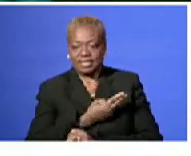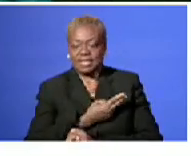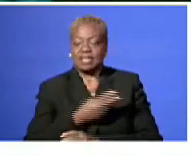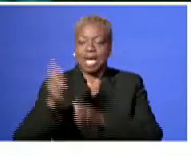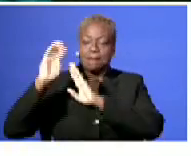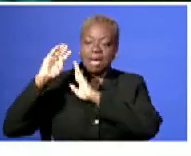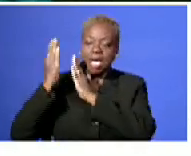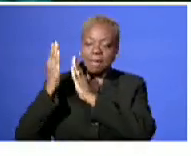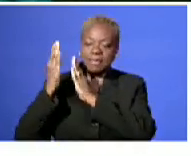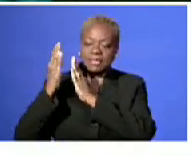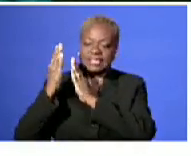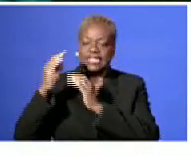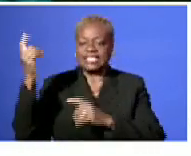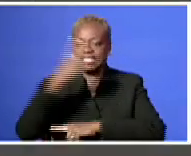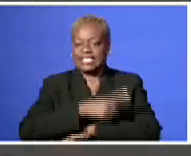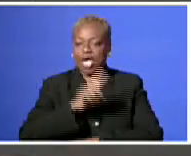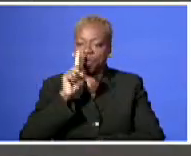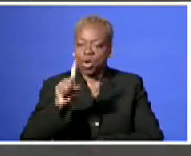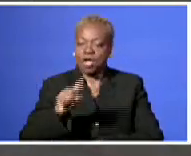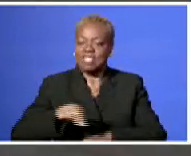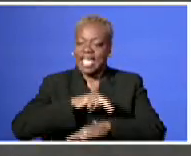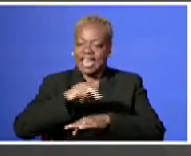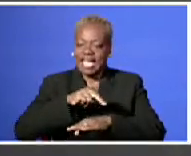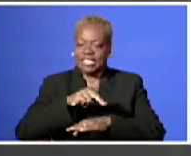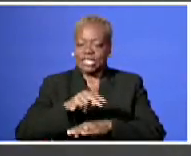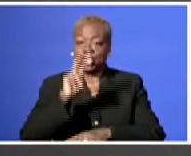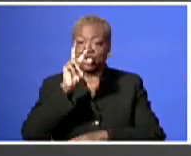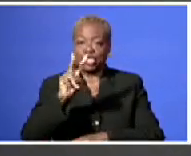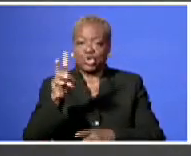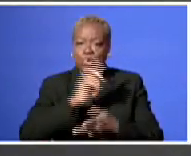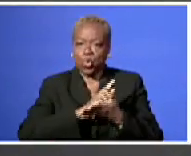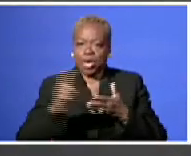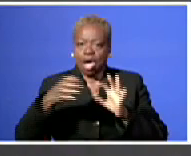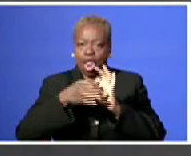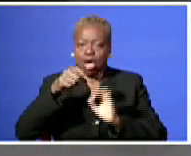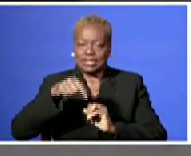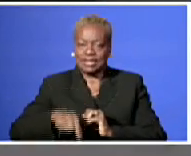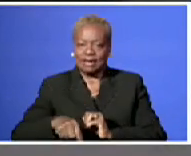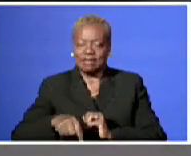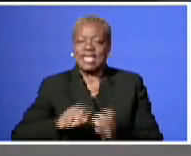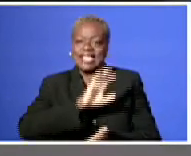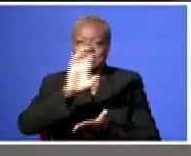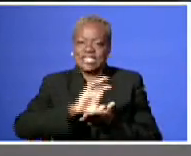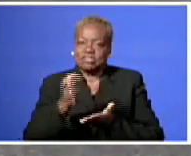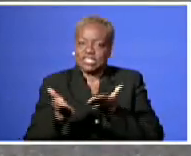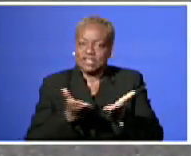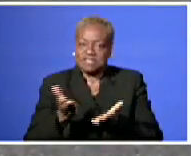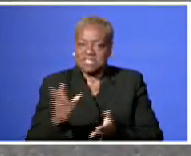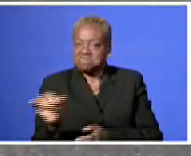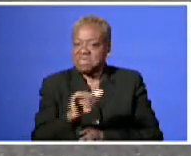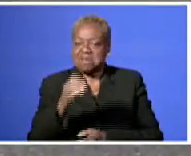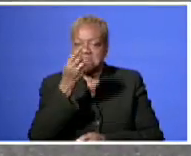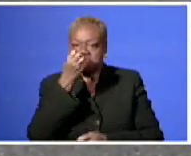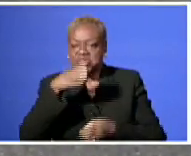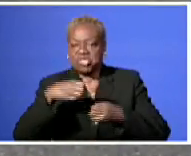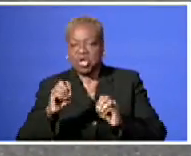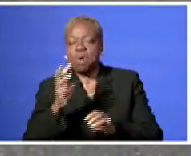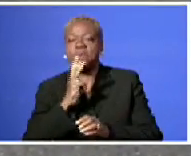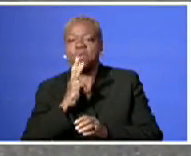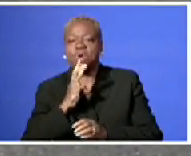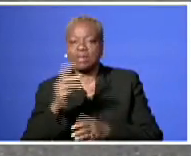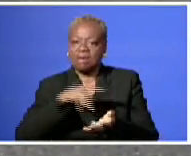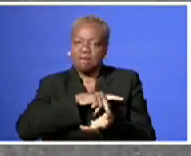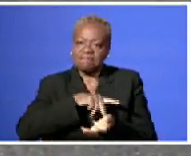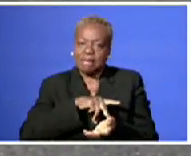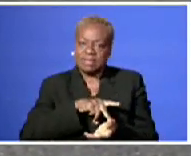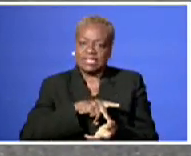Well, the Bahamas is in day one of a national two-week lockdown. Essential services like food stores, water depots,